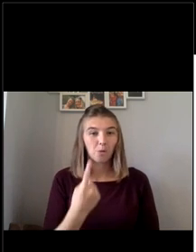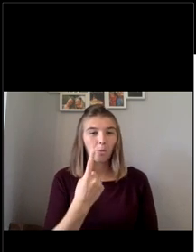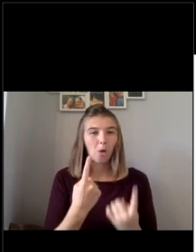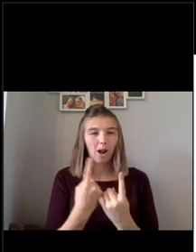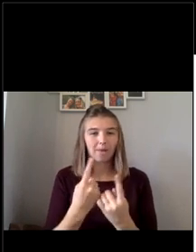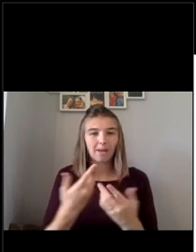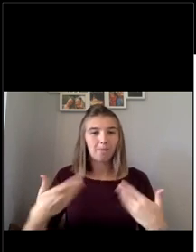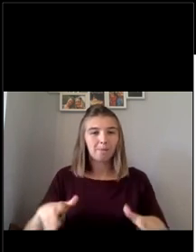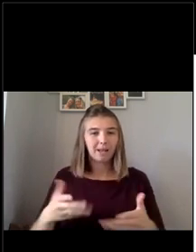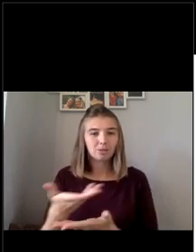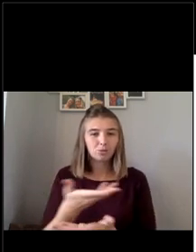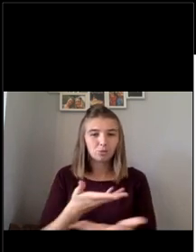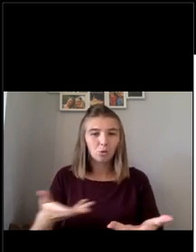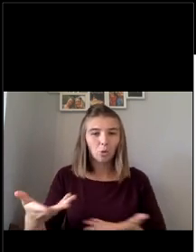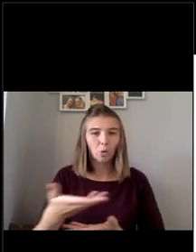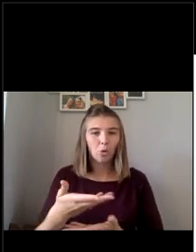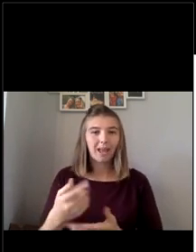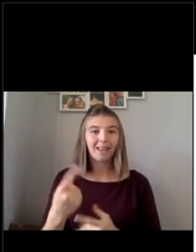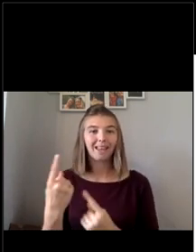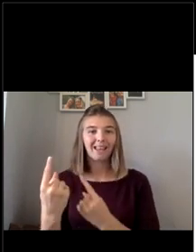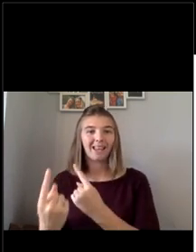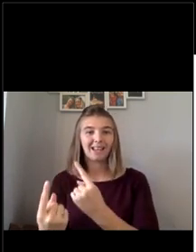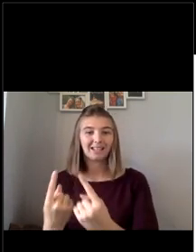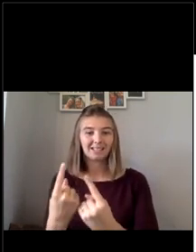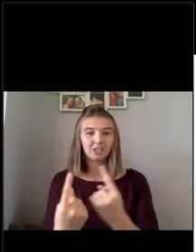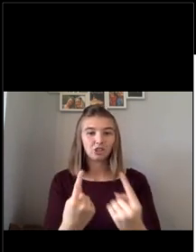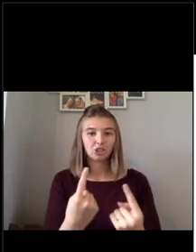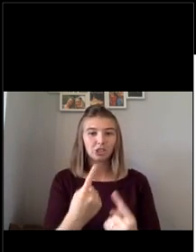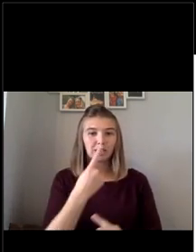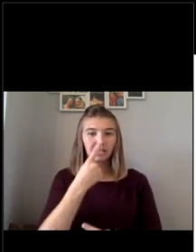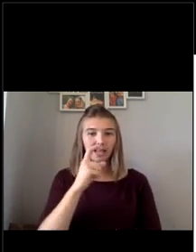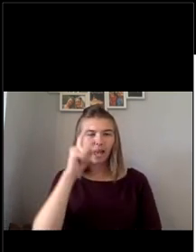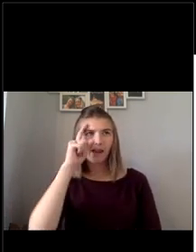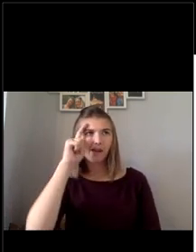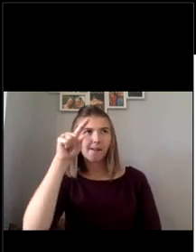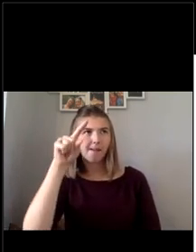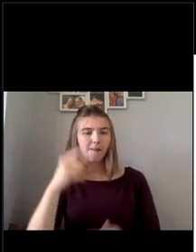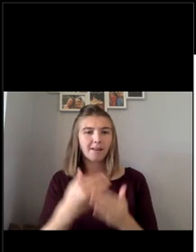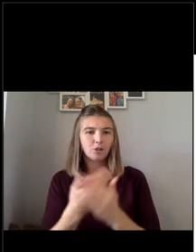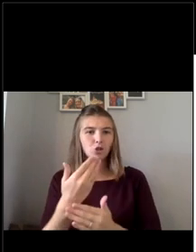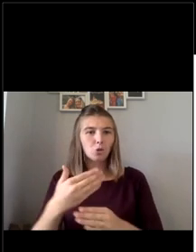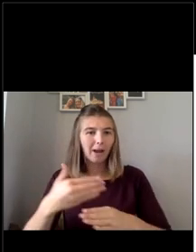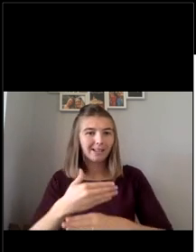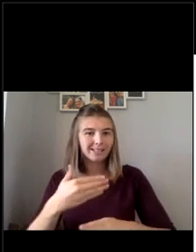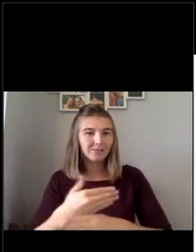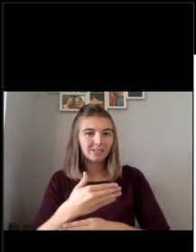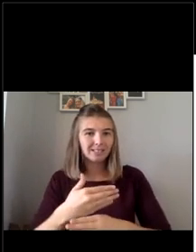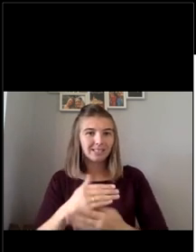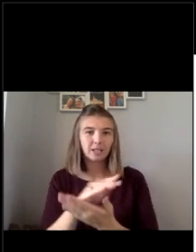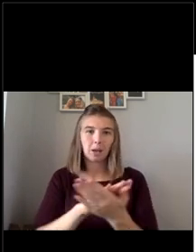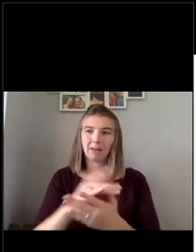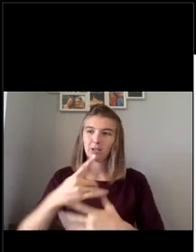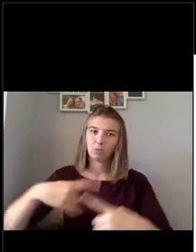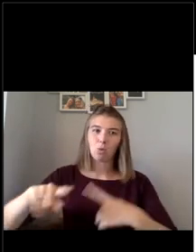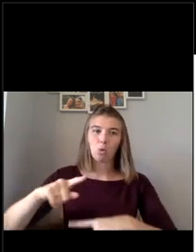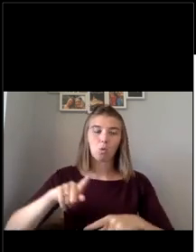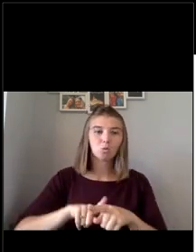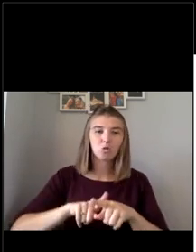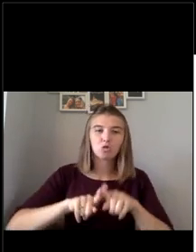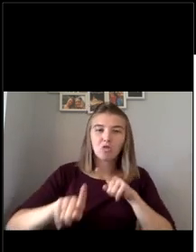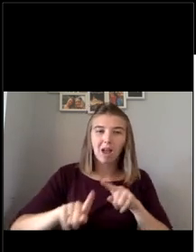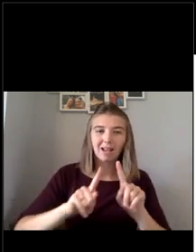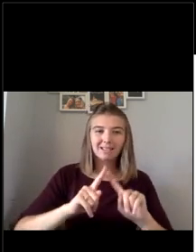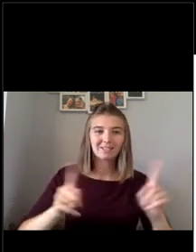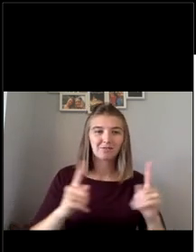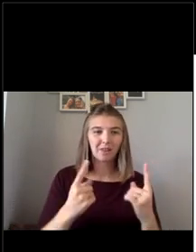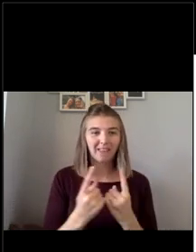group member gets to suggest an activity that is inclusive and we all get to try. So that's something I do look forward to trying